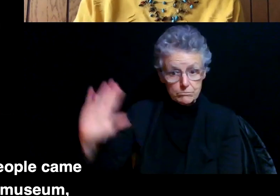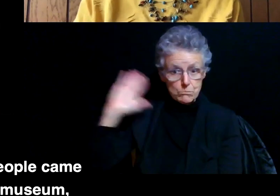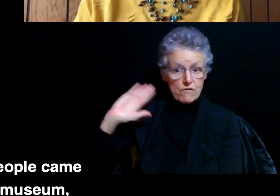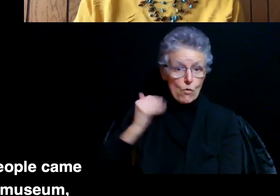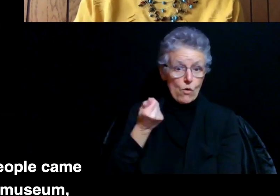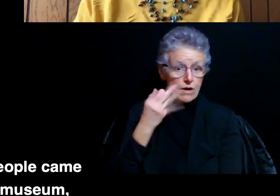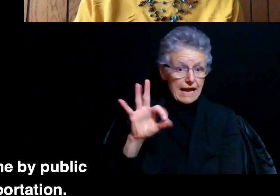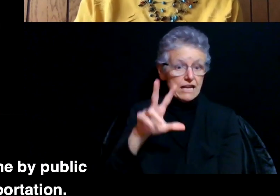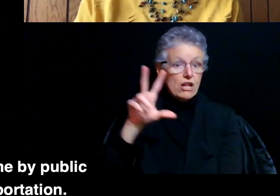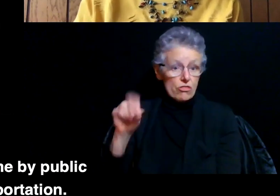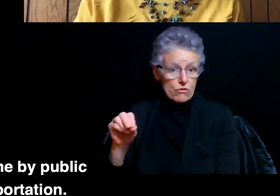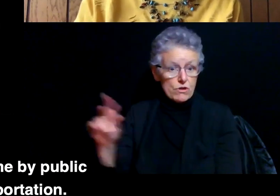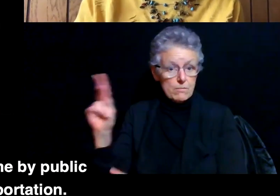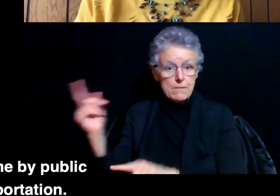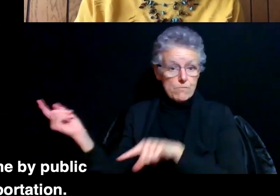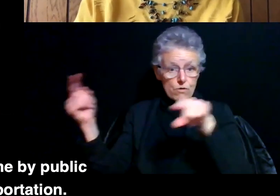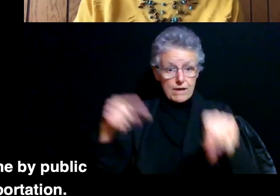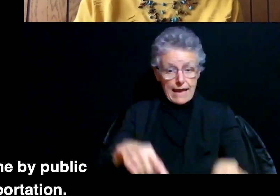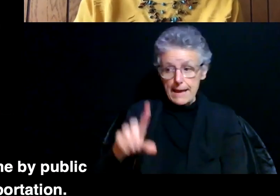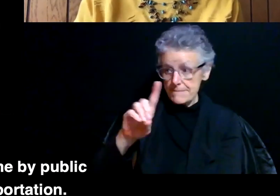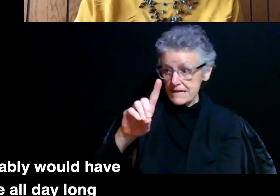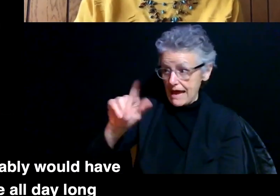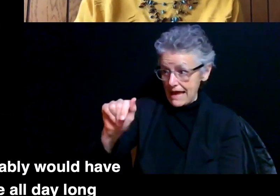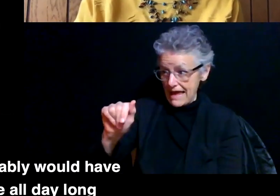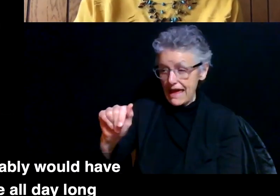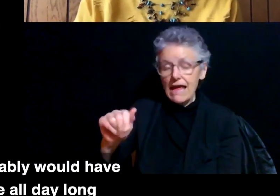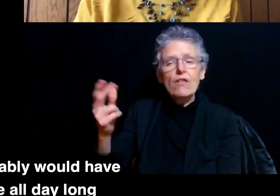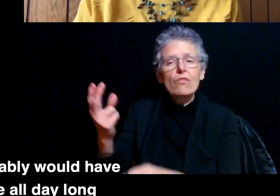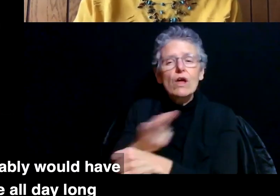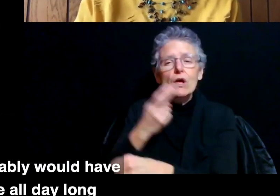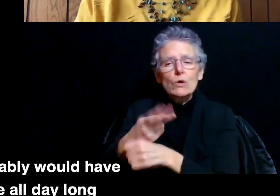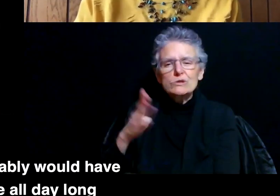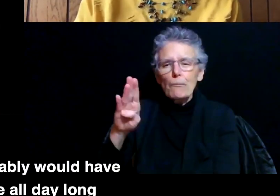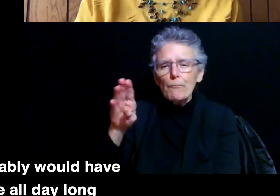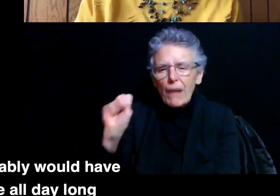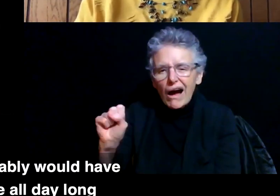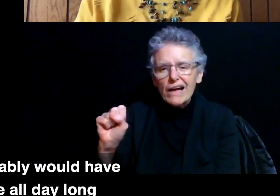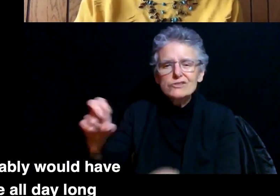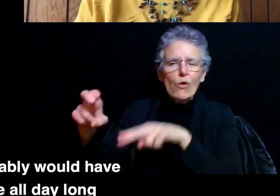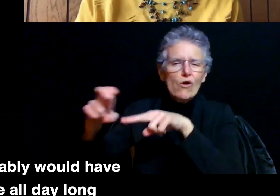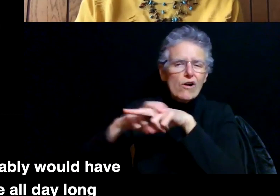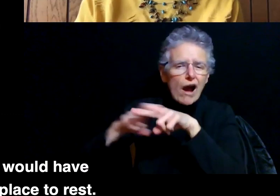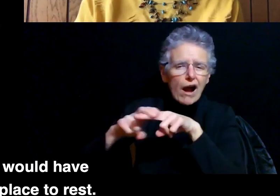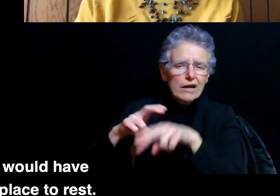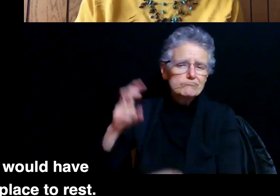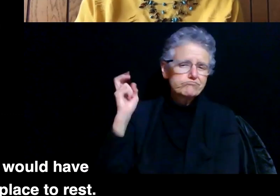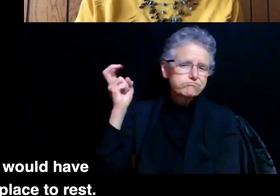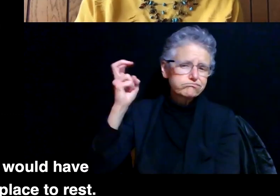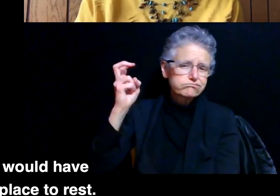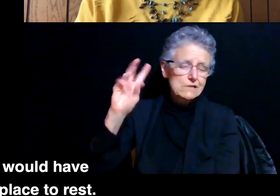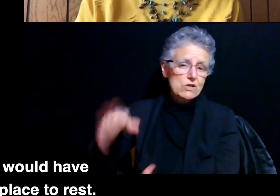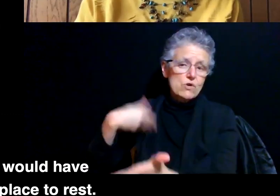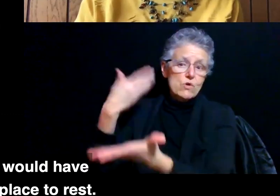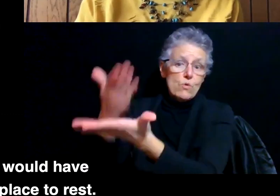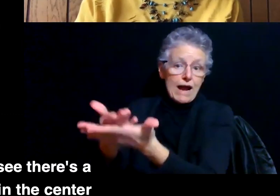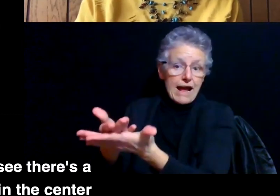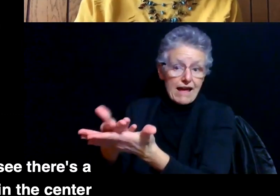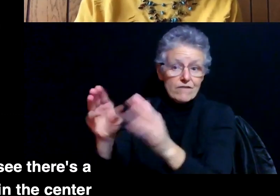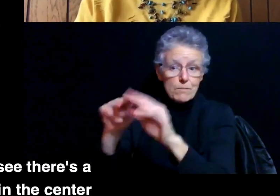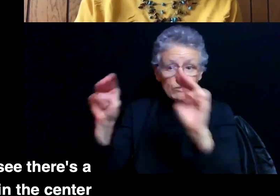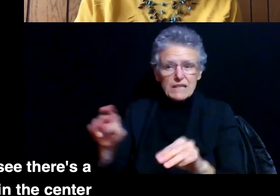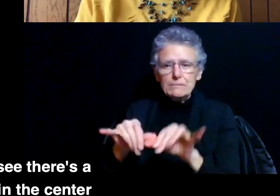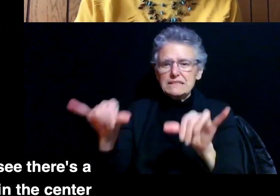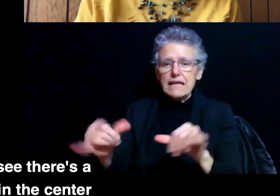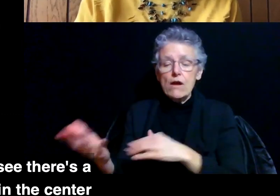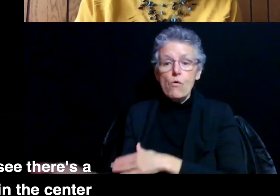people came to the museum, they came by public transportation. So they probably would have been there all day long and they would have needed a place to rest. You can see